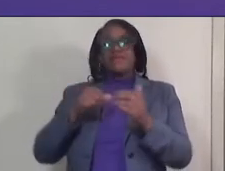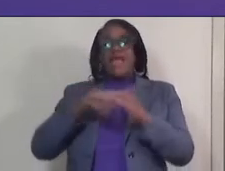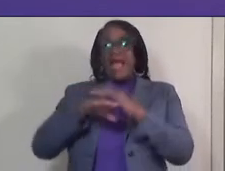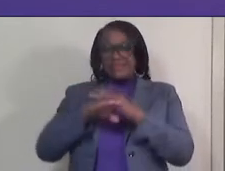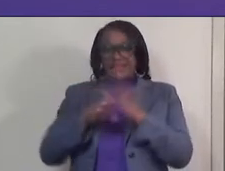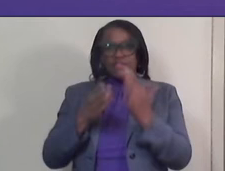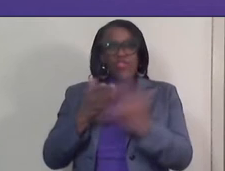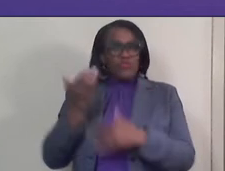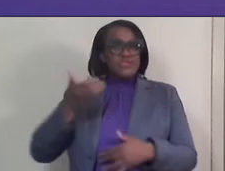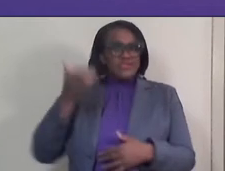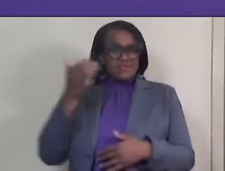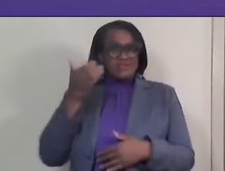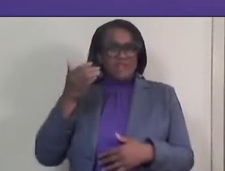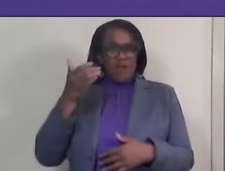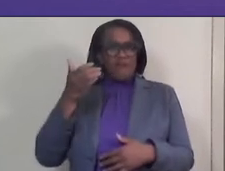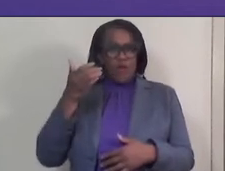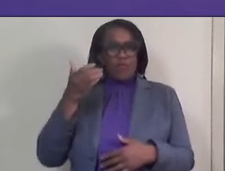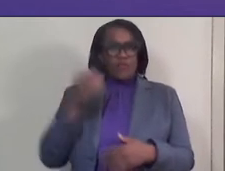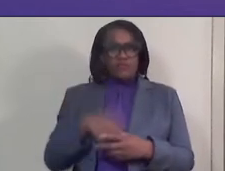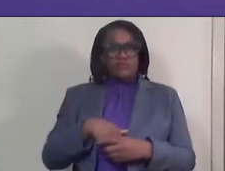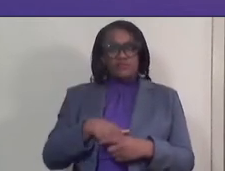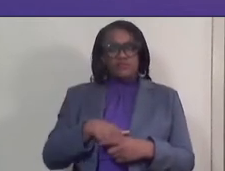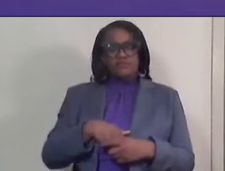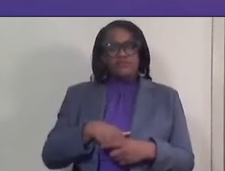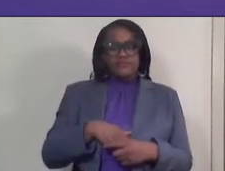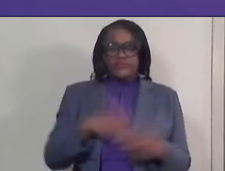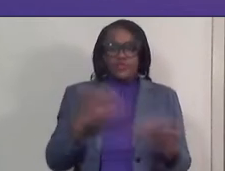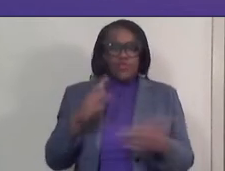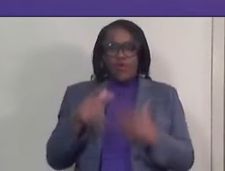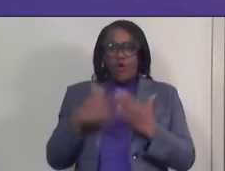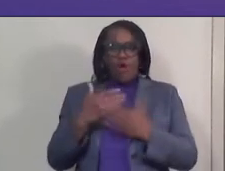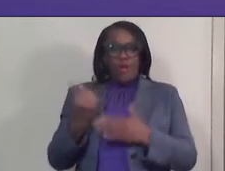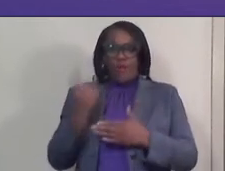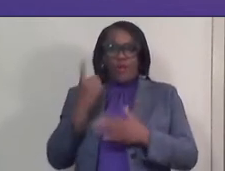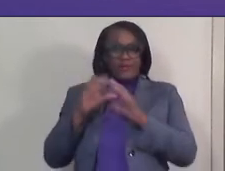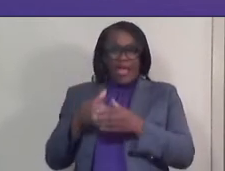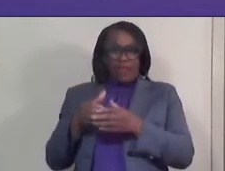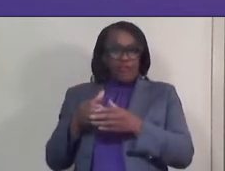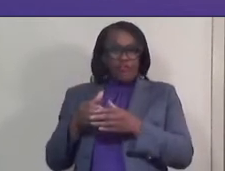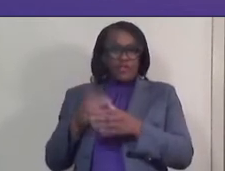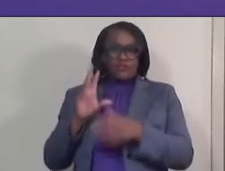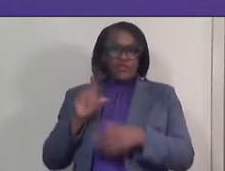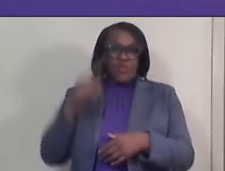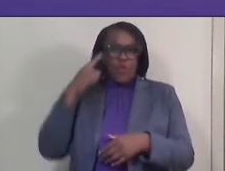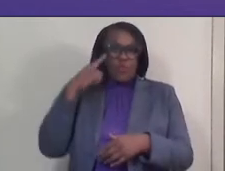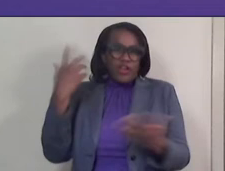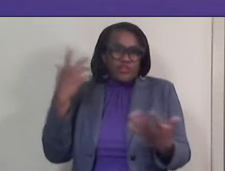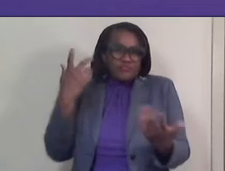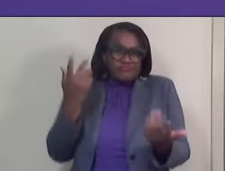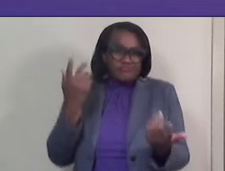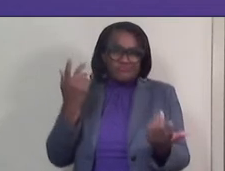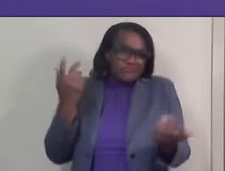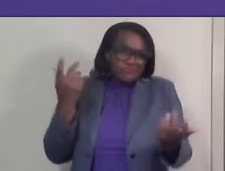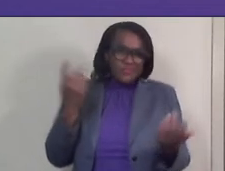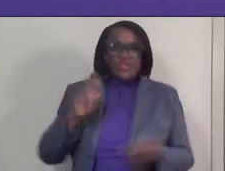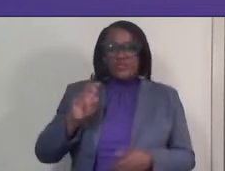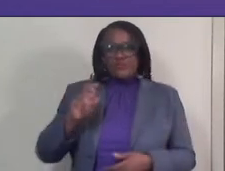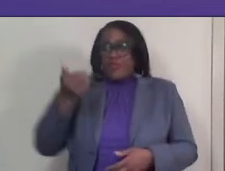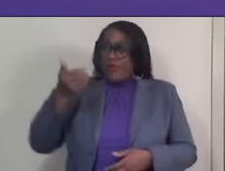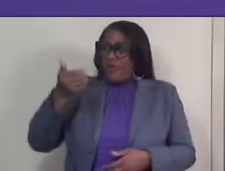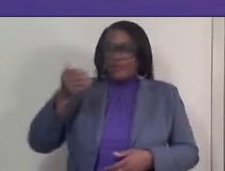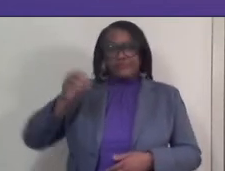days. So kind of all one category here and kind of a no-brainer, right? People just turn on and start